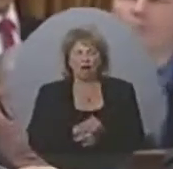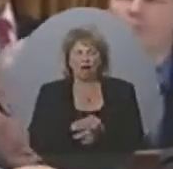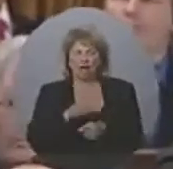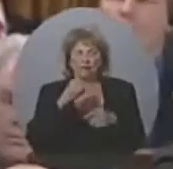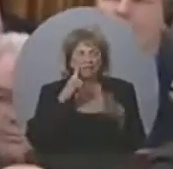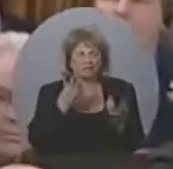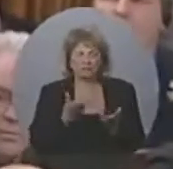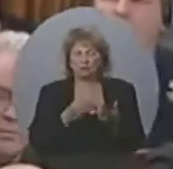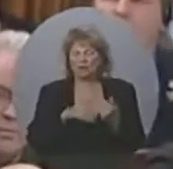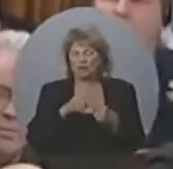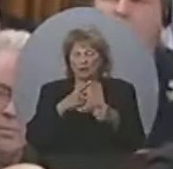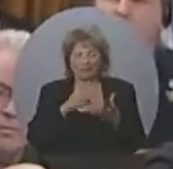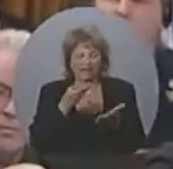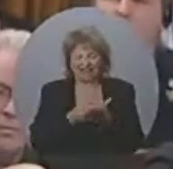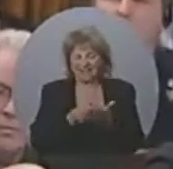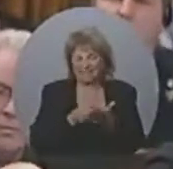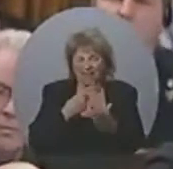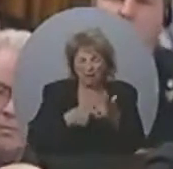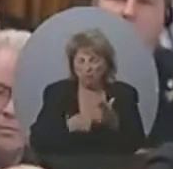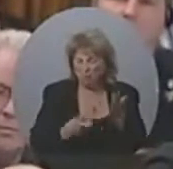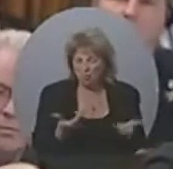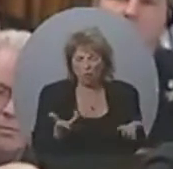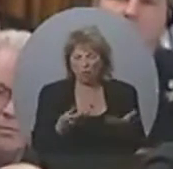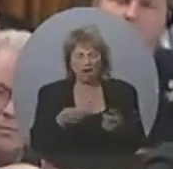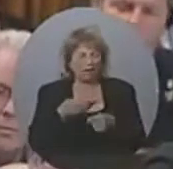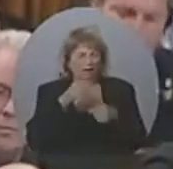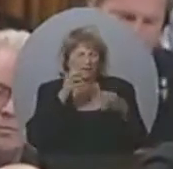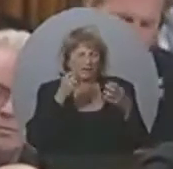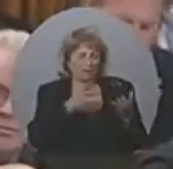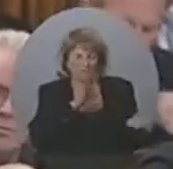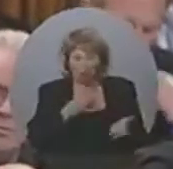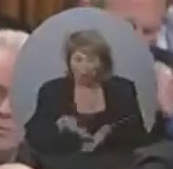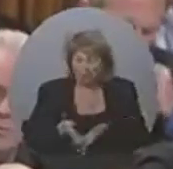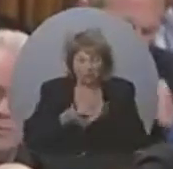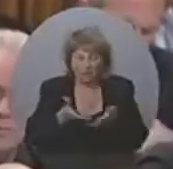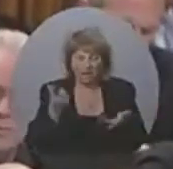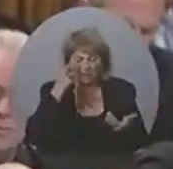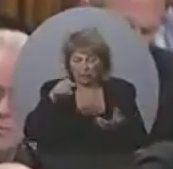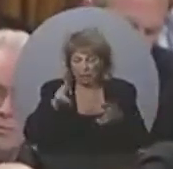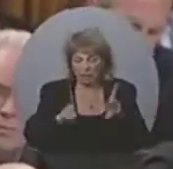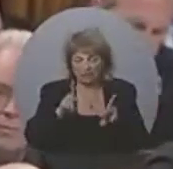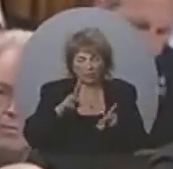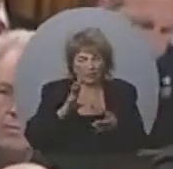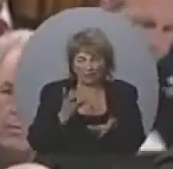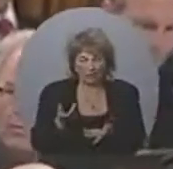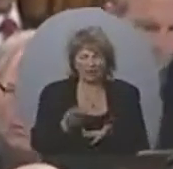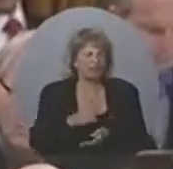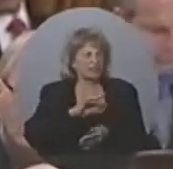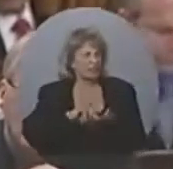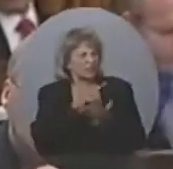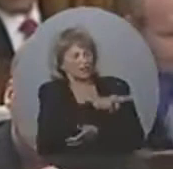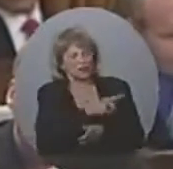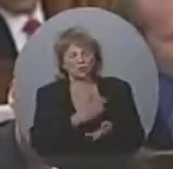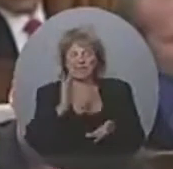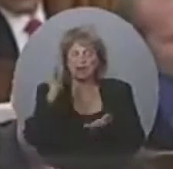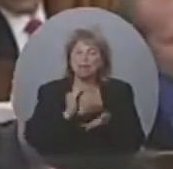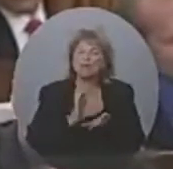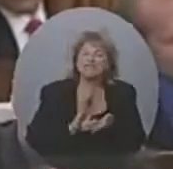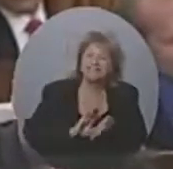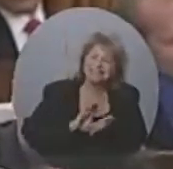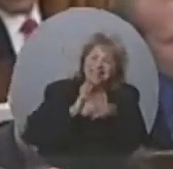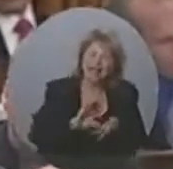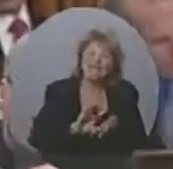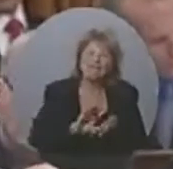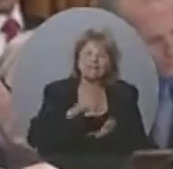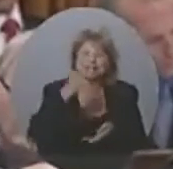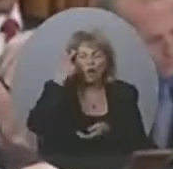Canada is last in direct R&D public investment among all industrialized countries. Will this government commit now